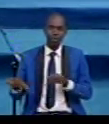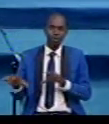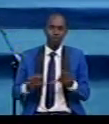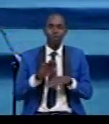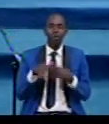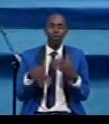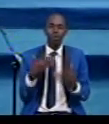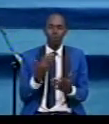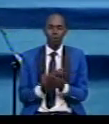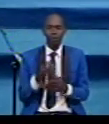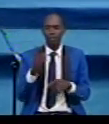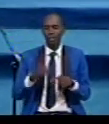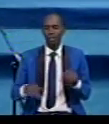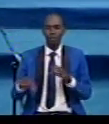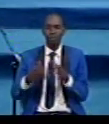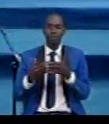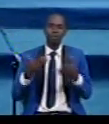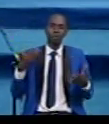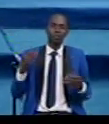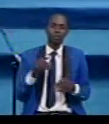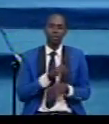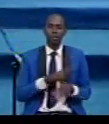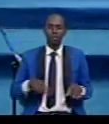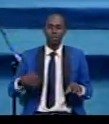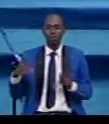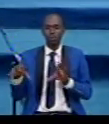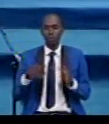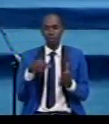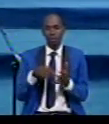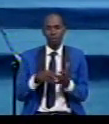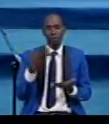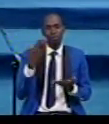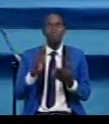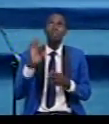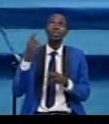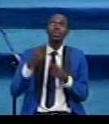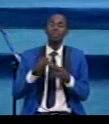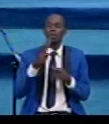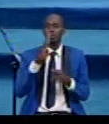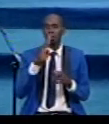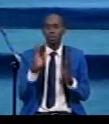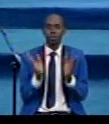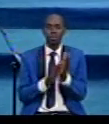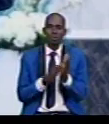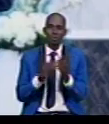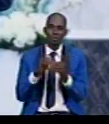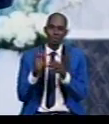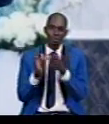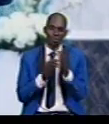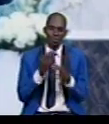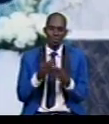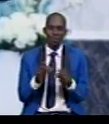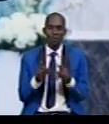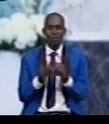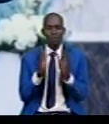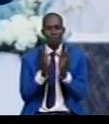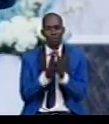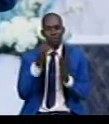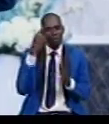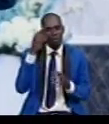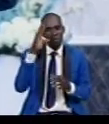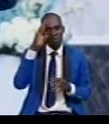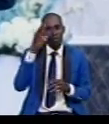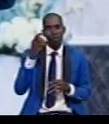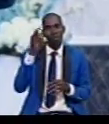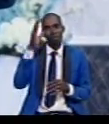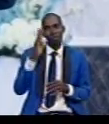praise. The Lord who has done it, we say, may His name alone be exalted. We also pray for this, our man of God. God should